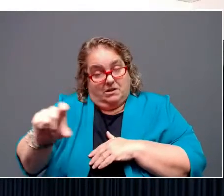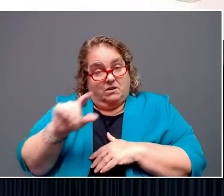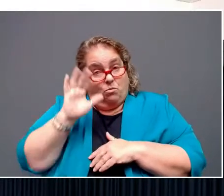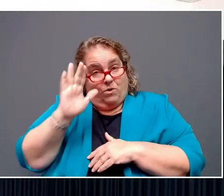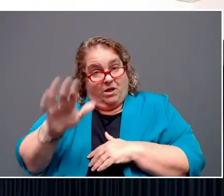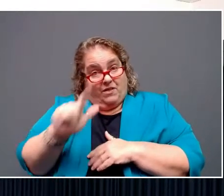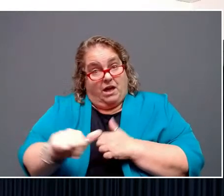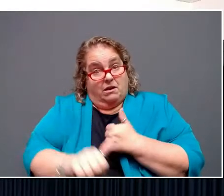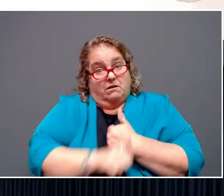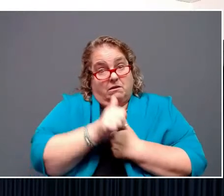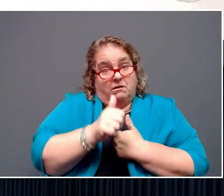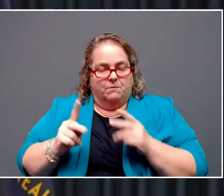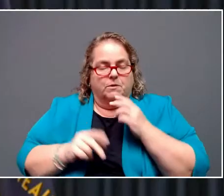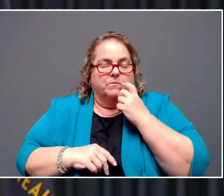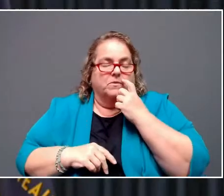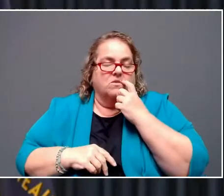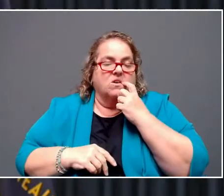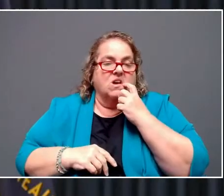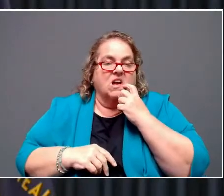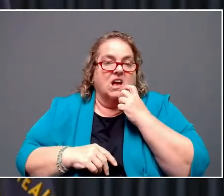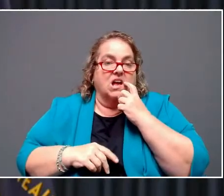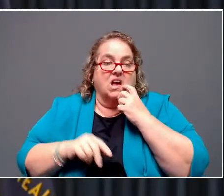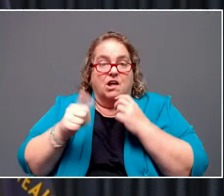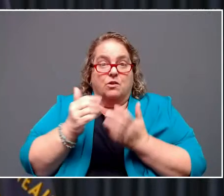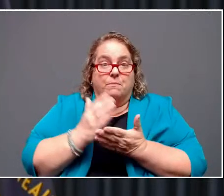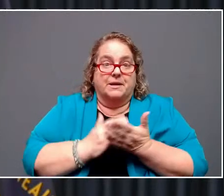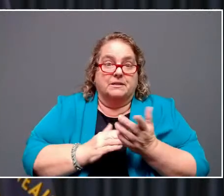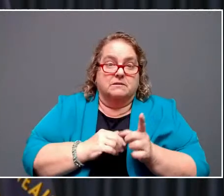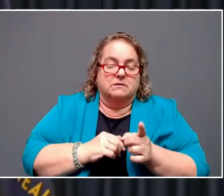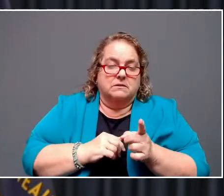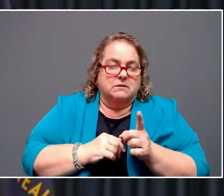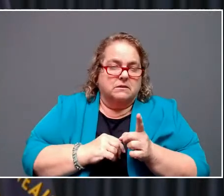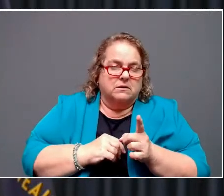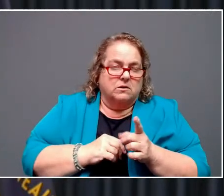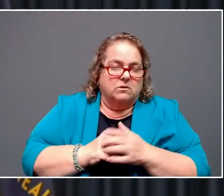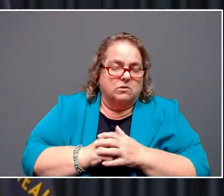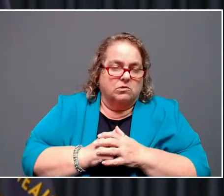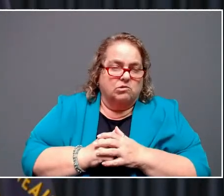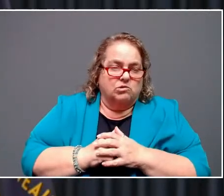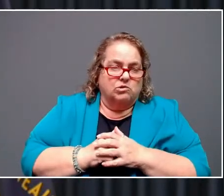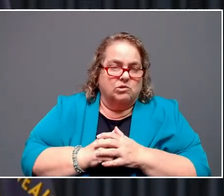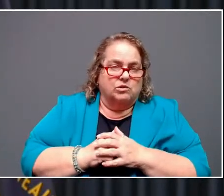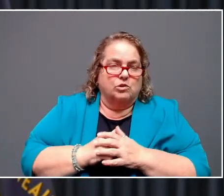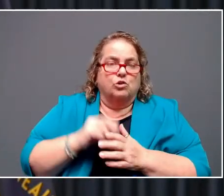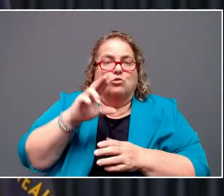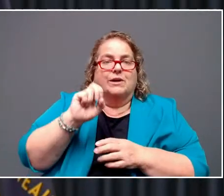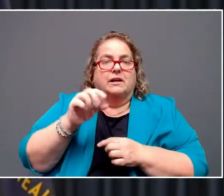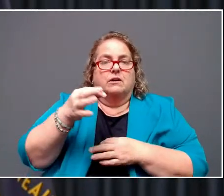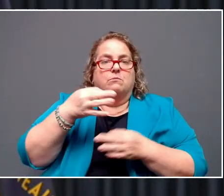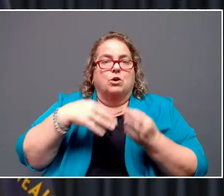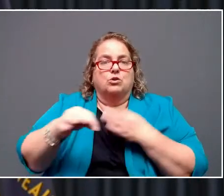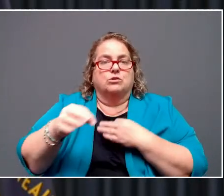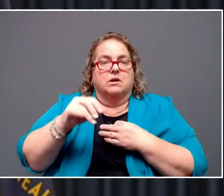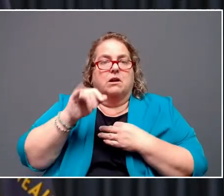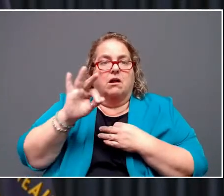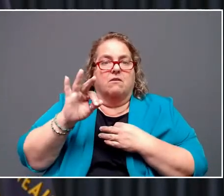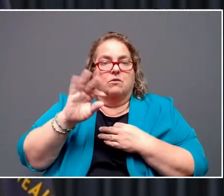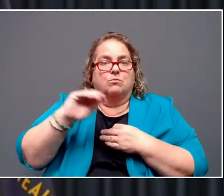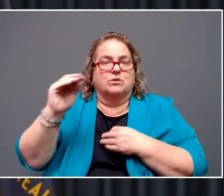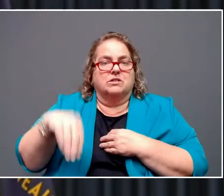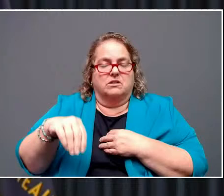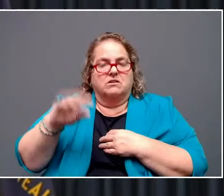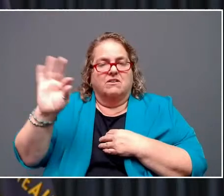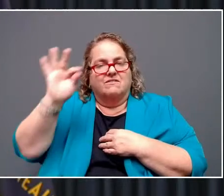benefits for those? The 500 was the reimbursement percentage.